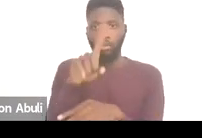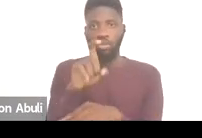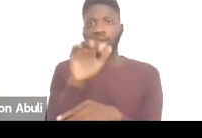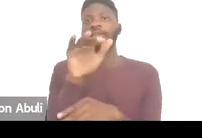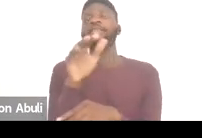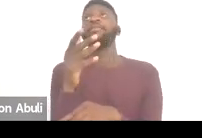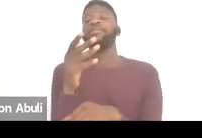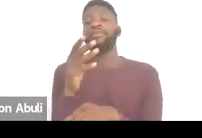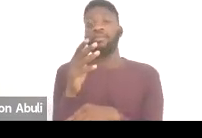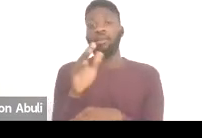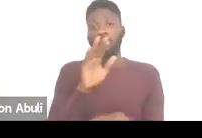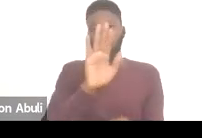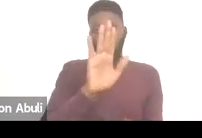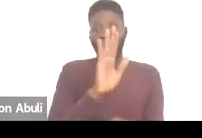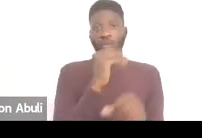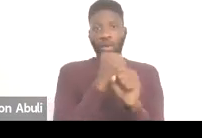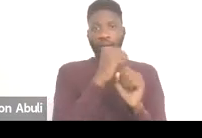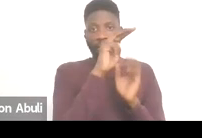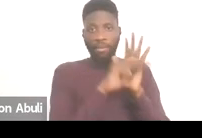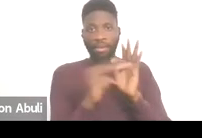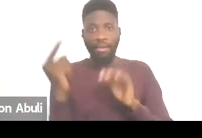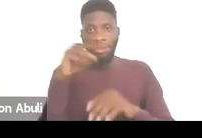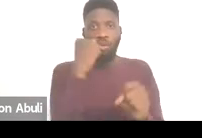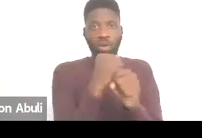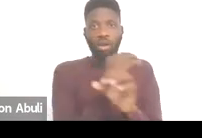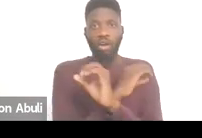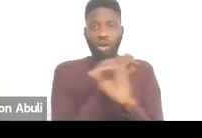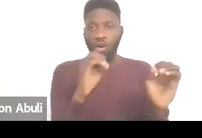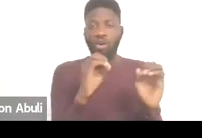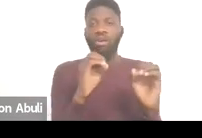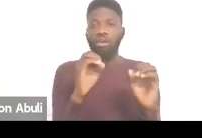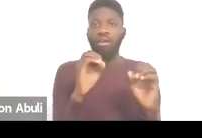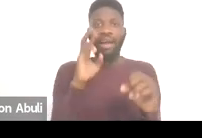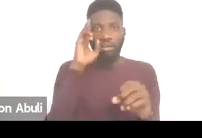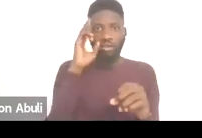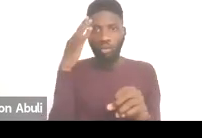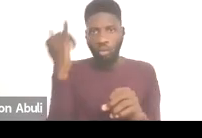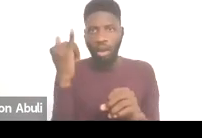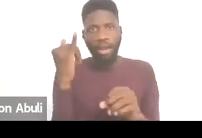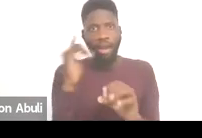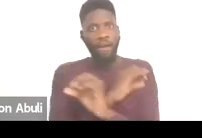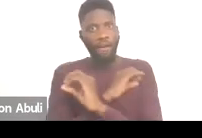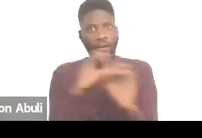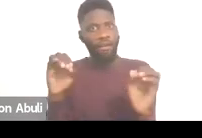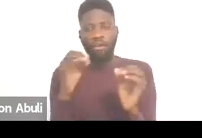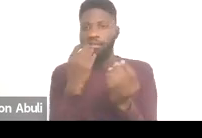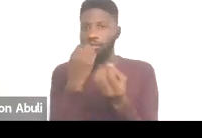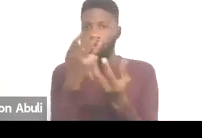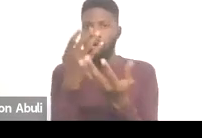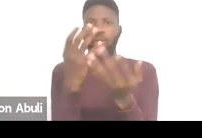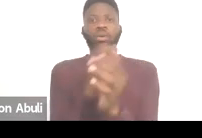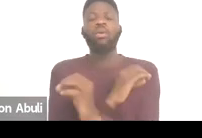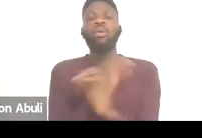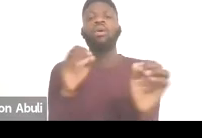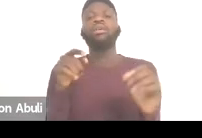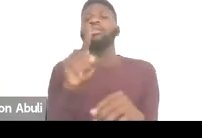your colleague doesn't show up to work, they haven't given you a reason for it. How that kind of